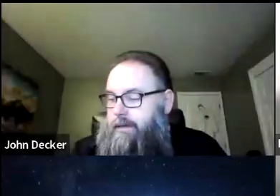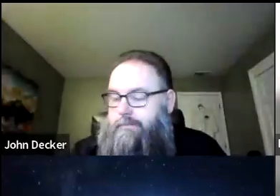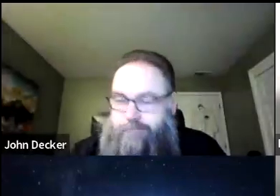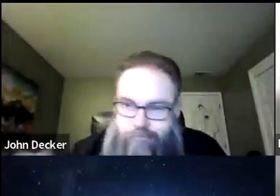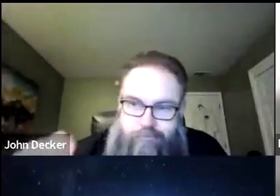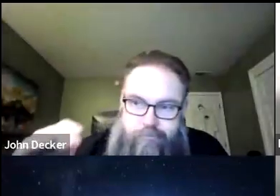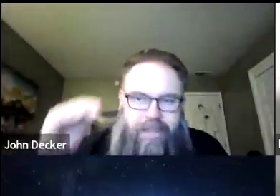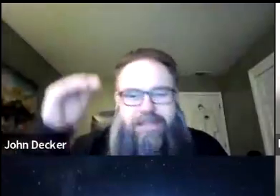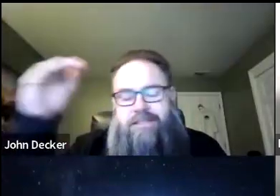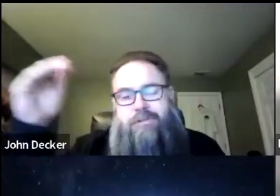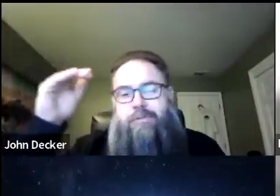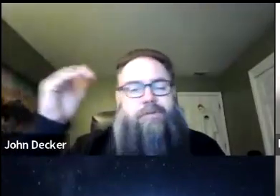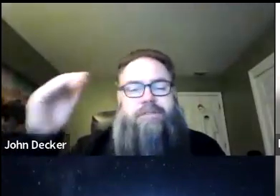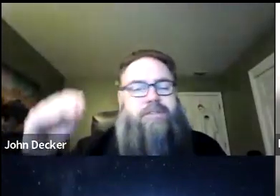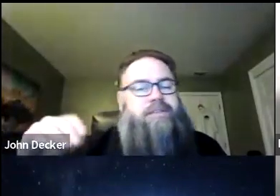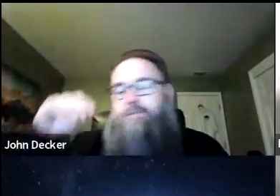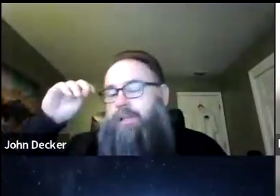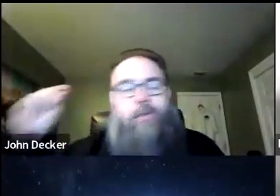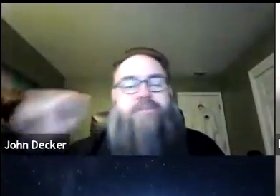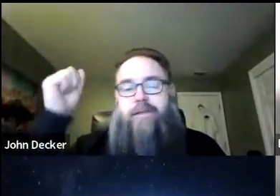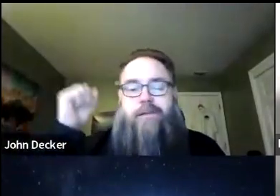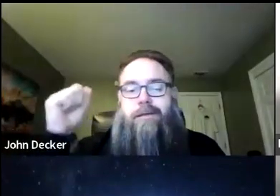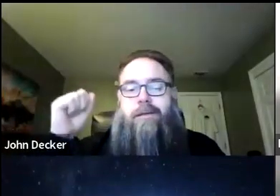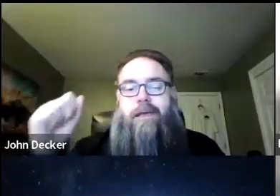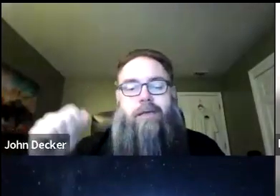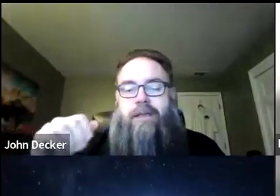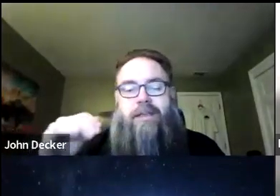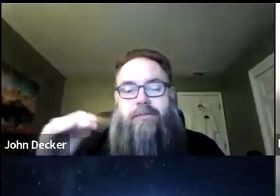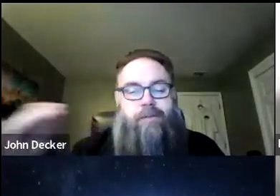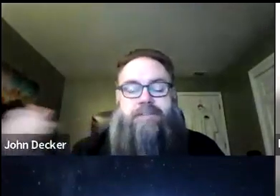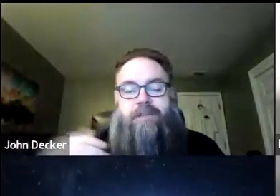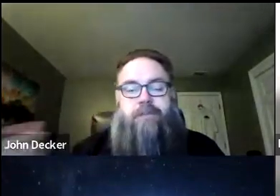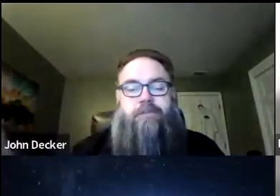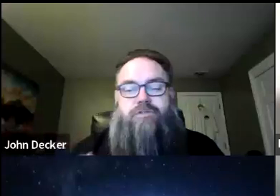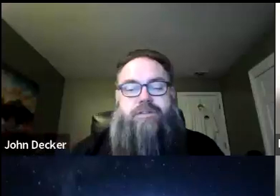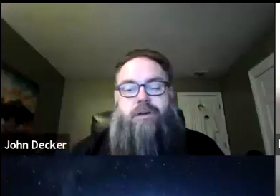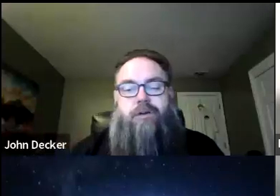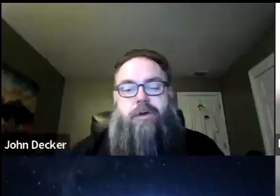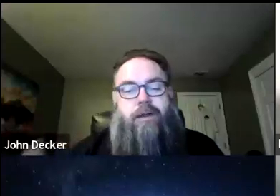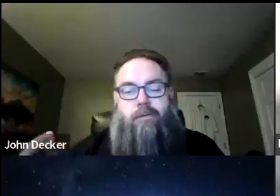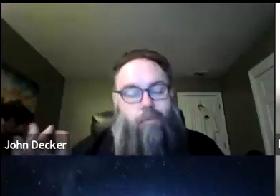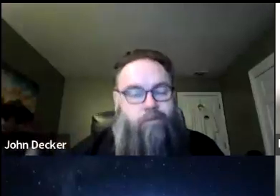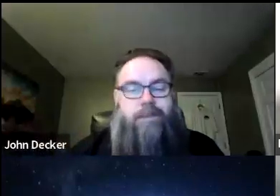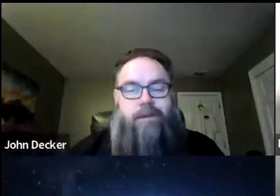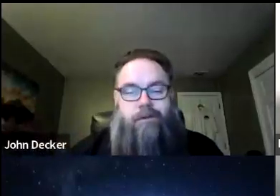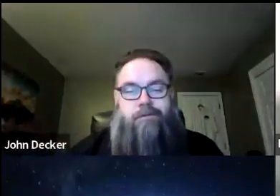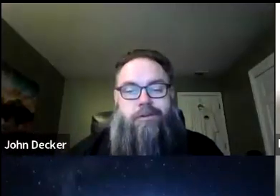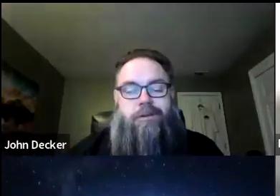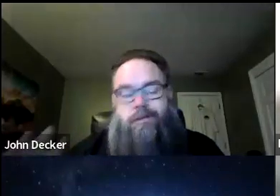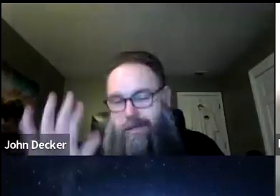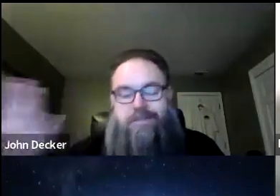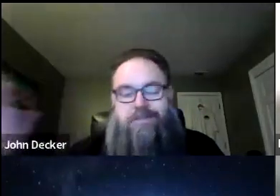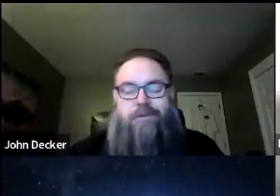a Institute for Mental Disease that was closing, and we needed a place for the individuals to go. And where would they